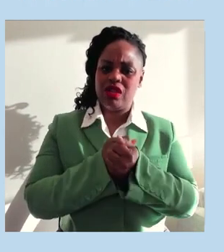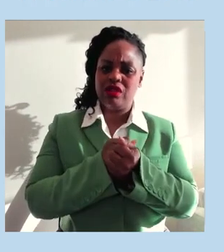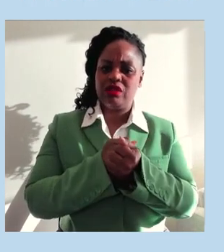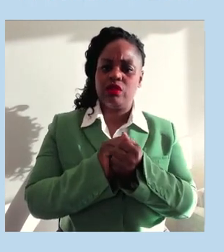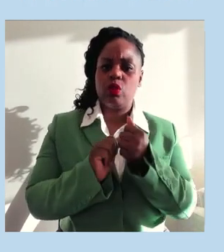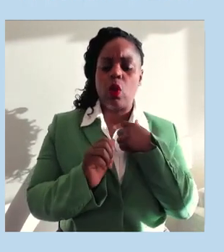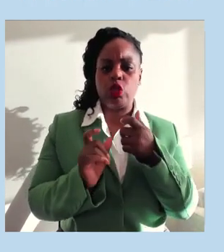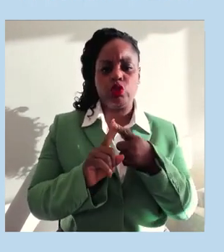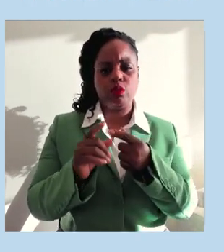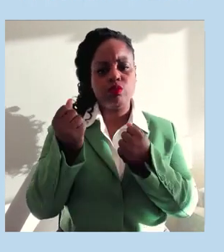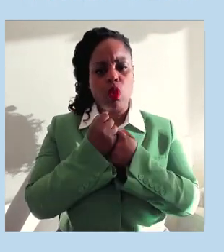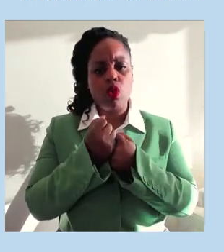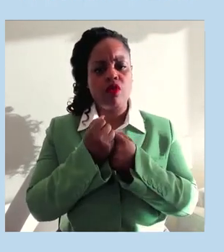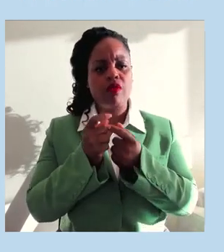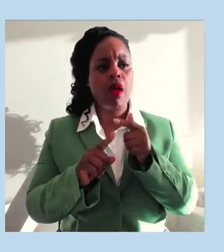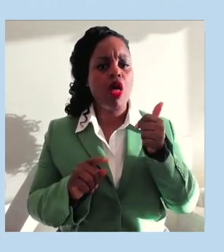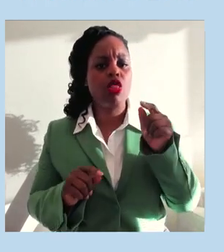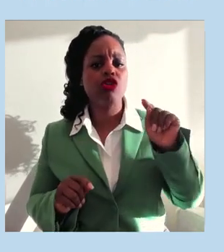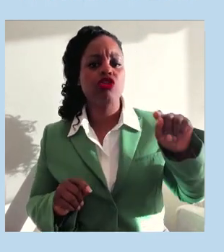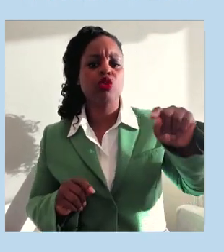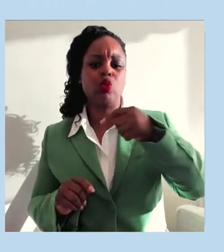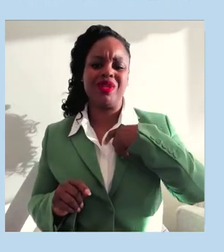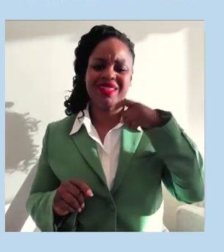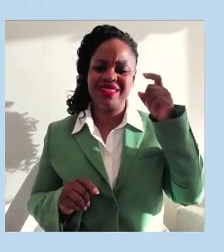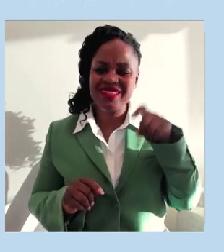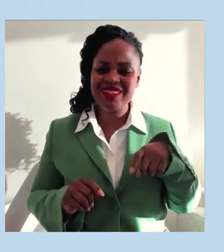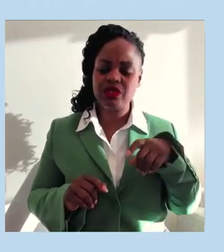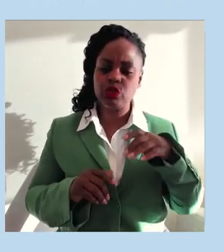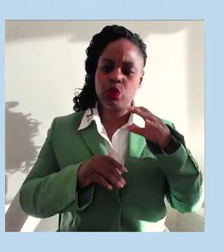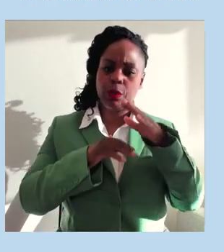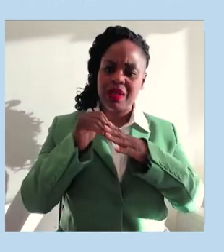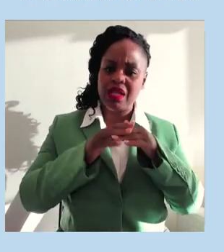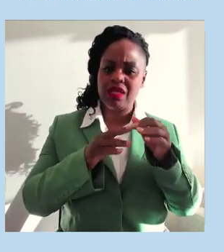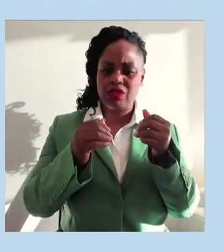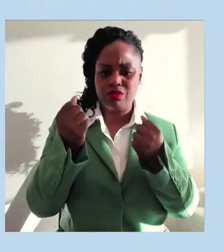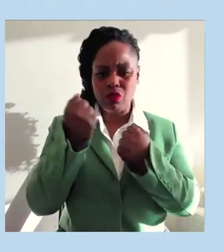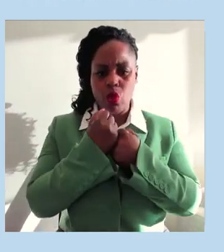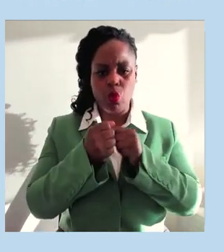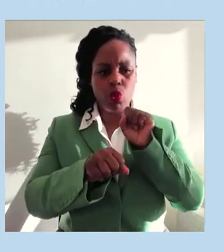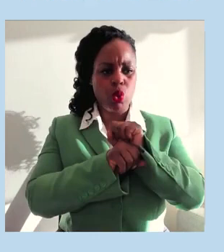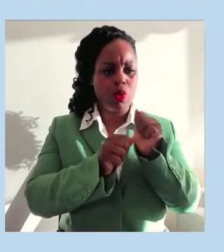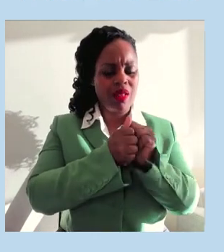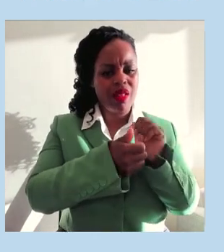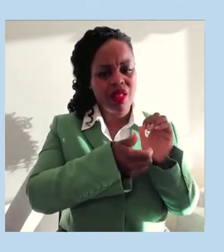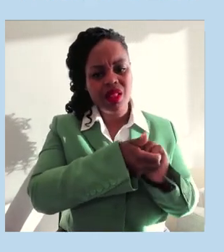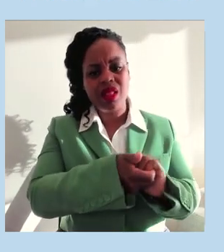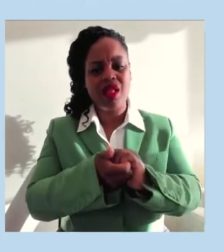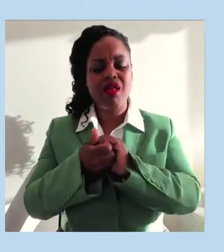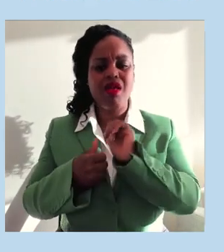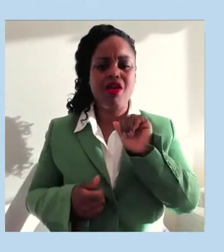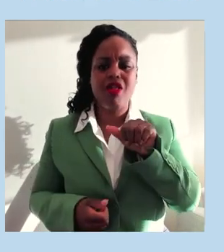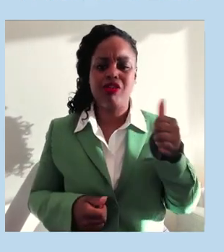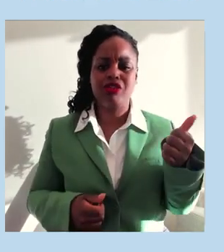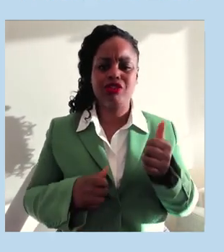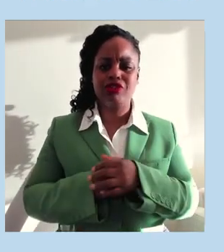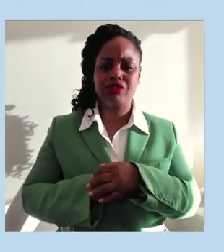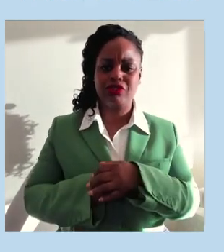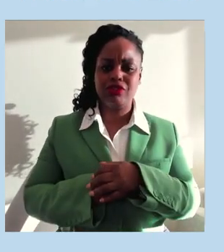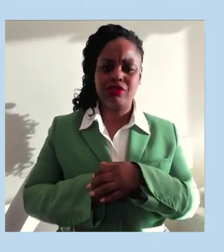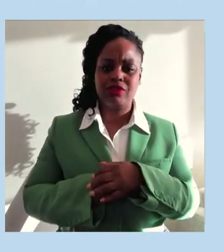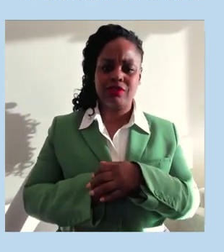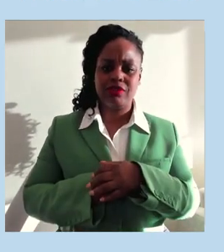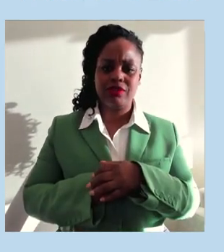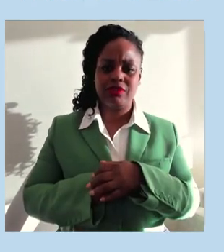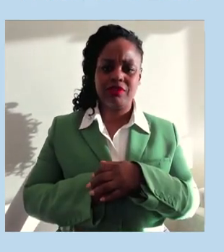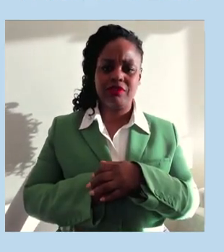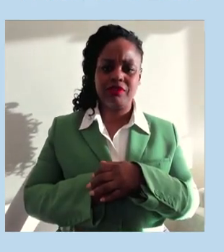building, especially as well as understanding the global perspective. As we know, what's happening is not separated as well